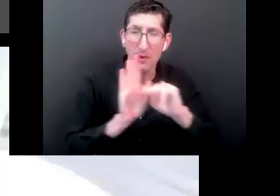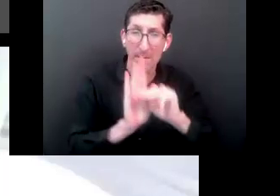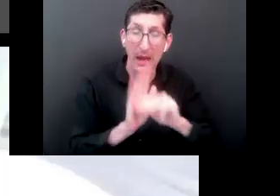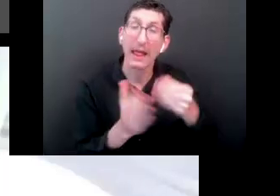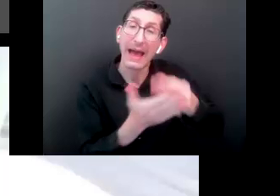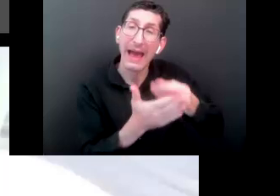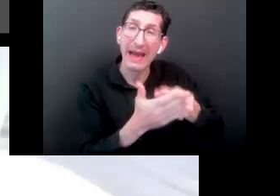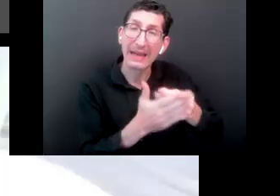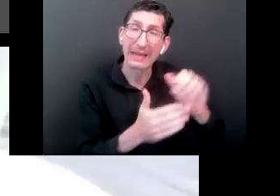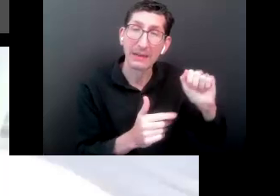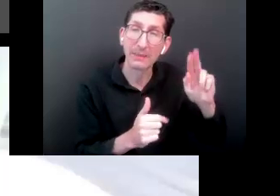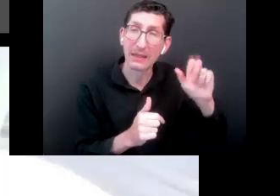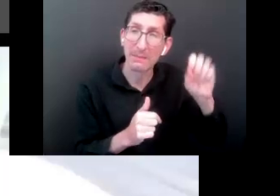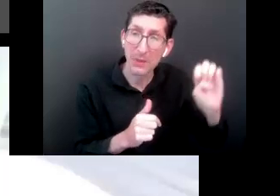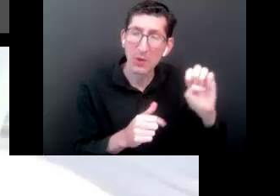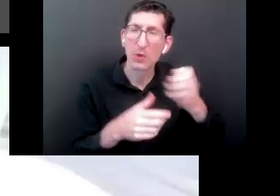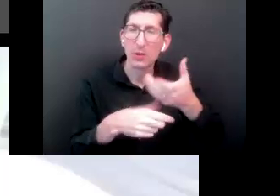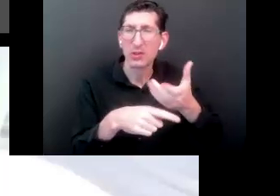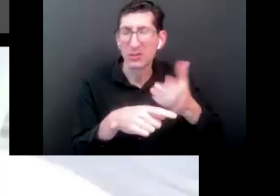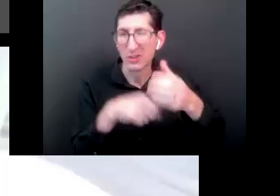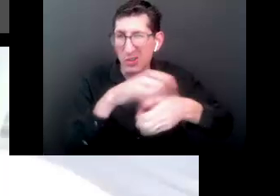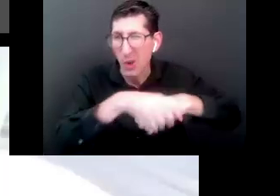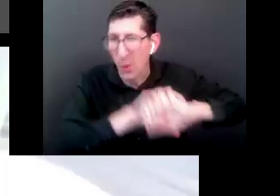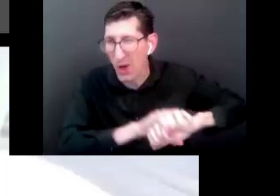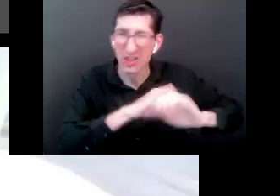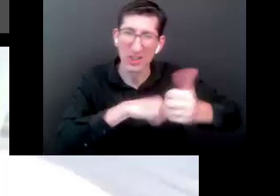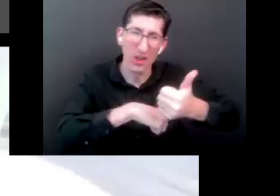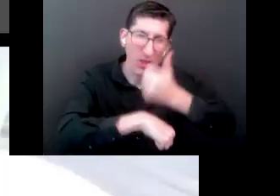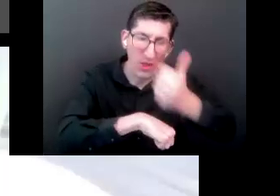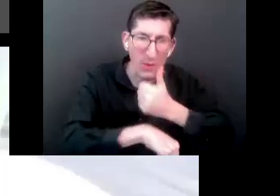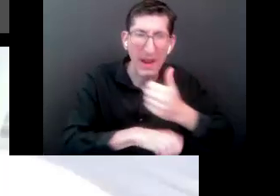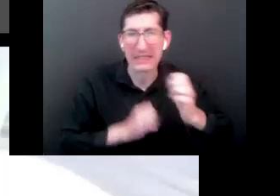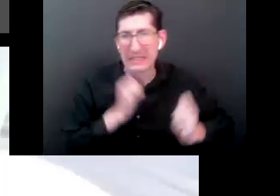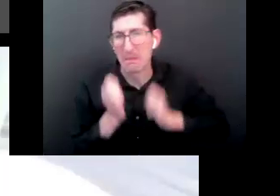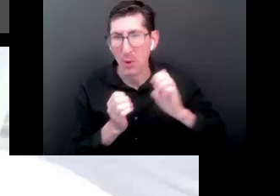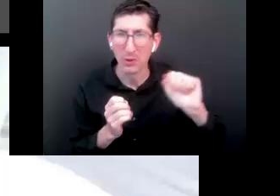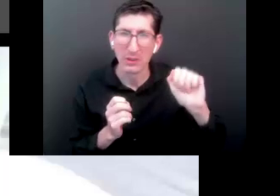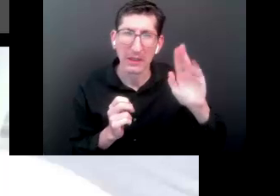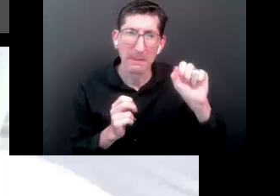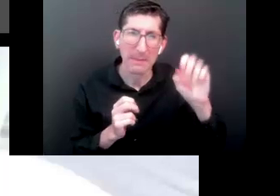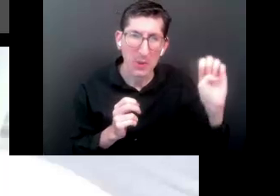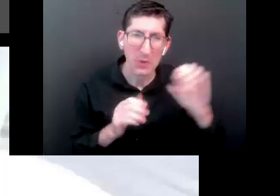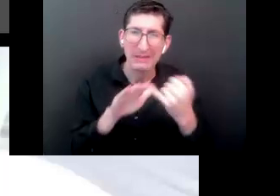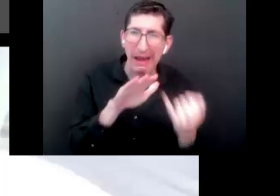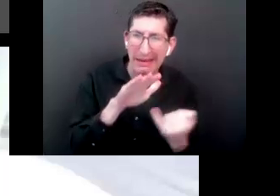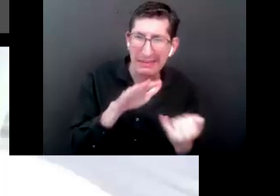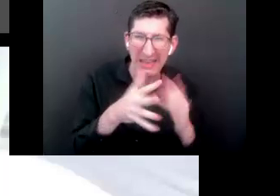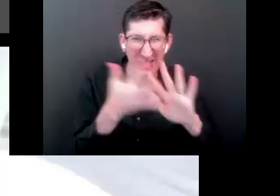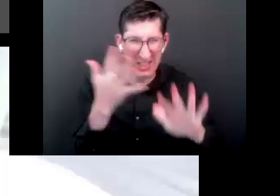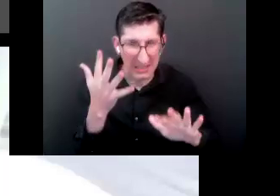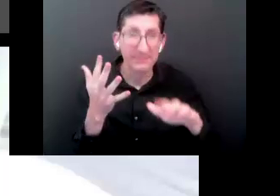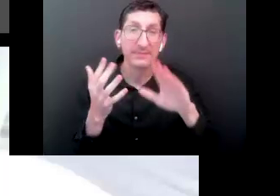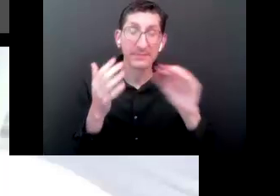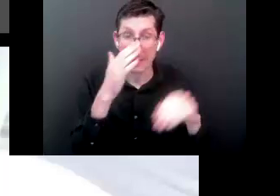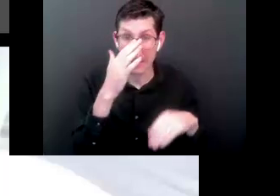abuse, there's coercion and threats, there's intimidation, there's emotional abuse, and as I said earlier, isolation. And there's this